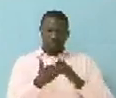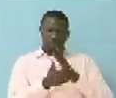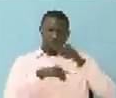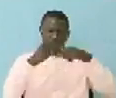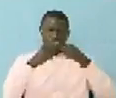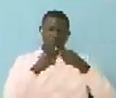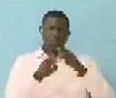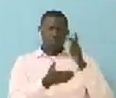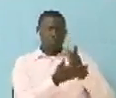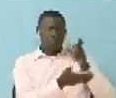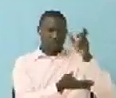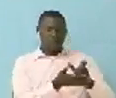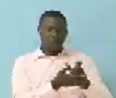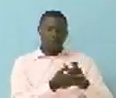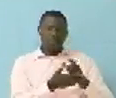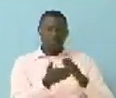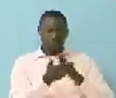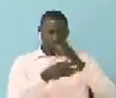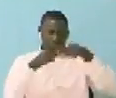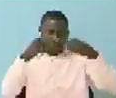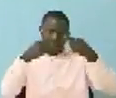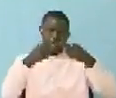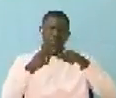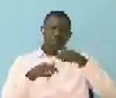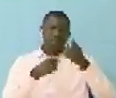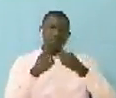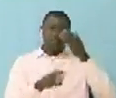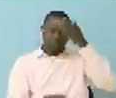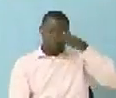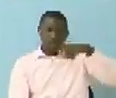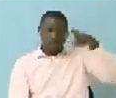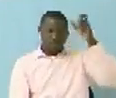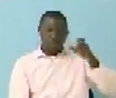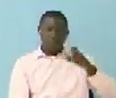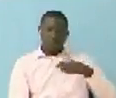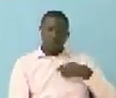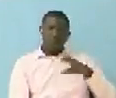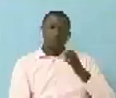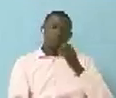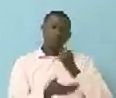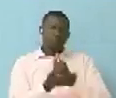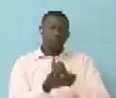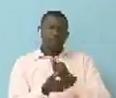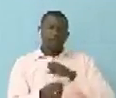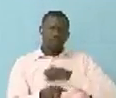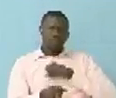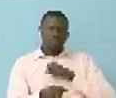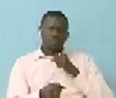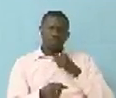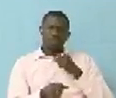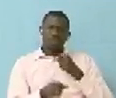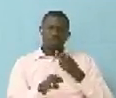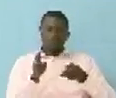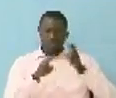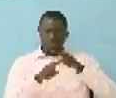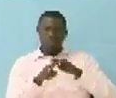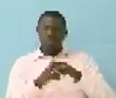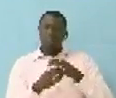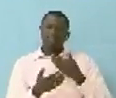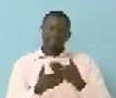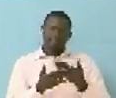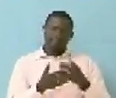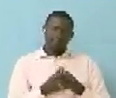the Commission would make its own conclusion at the right moment. Thank you very much, Thank Mr. you, Chair. Chairman.